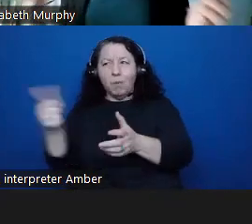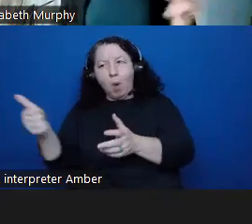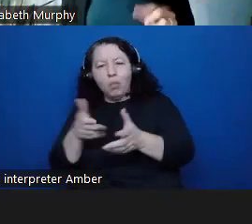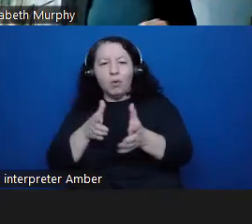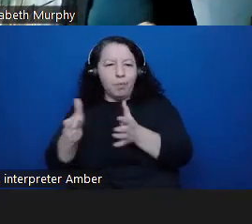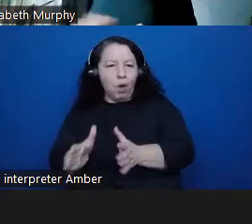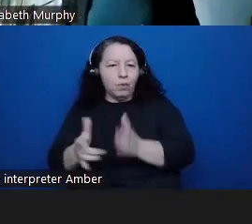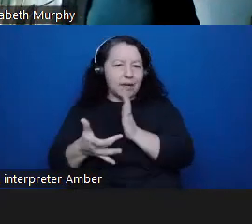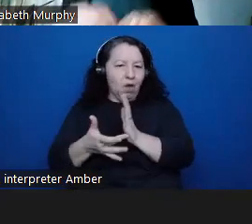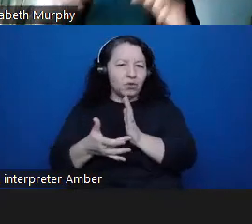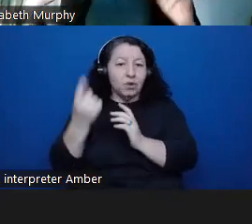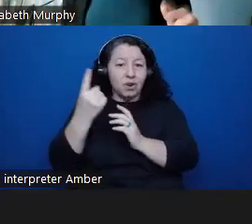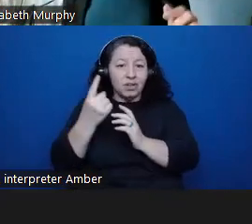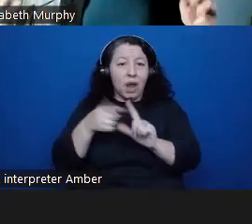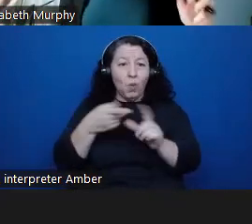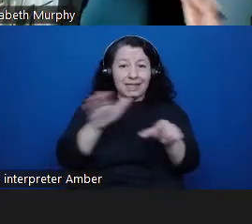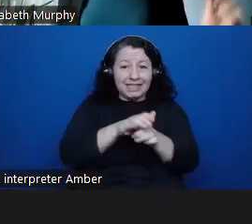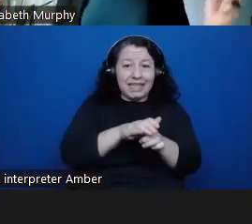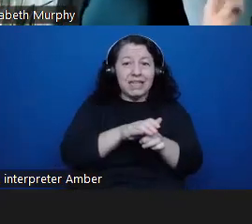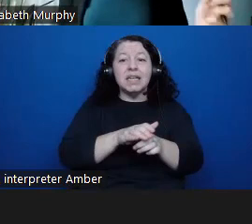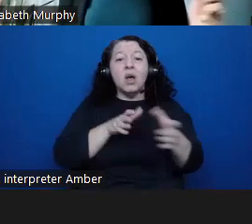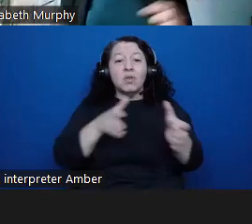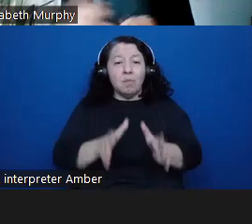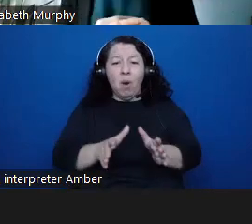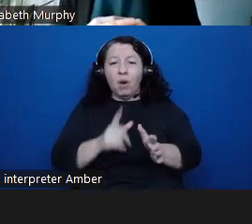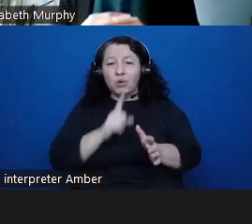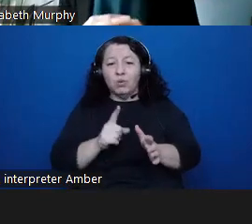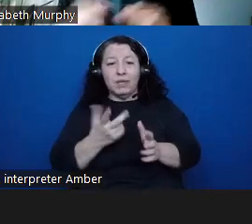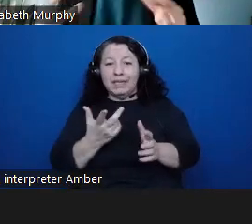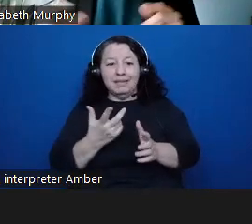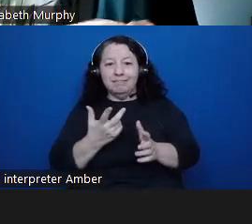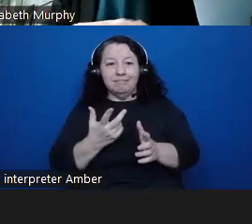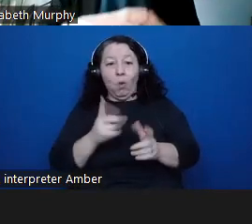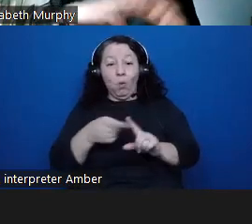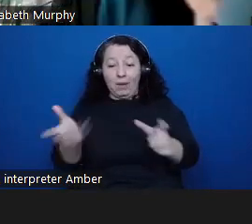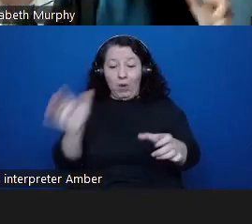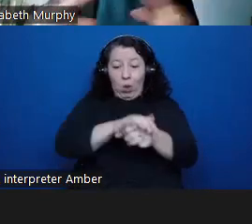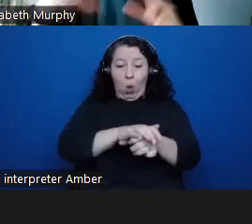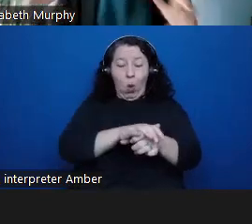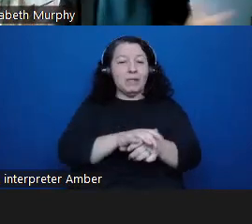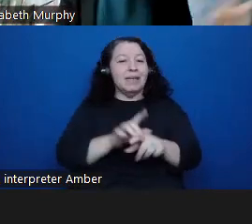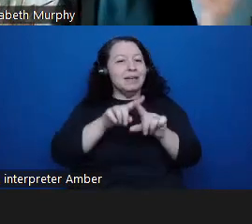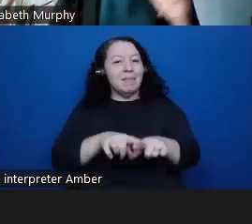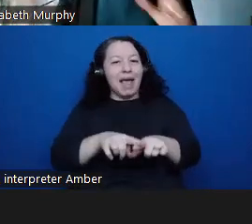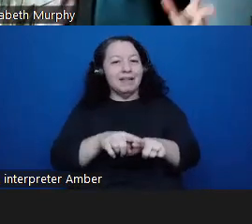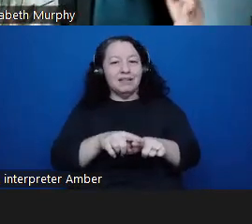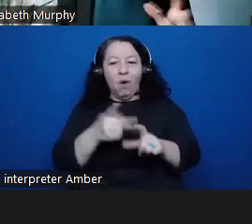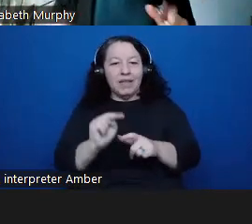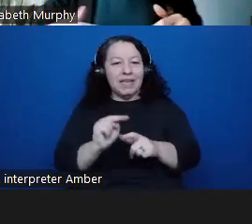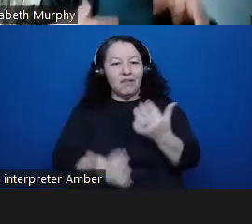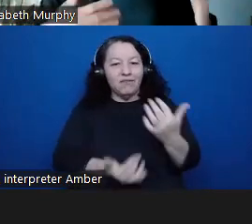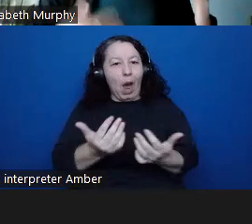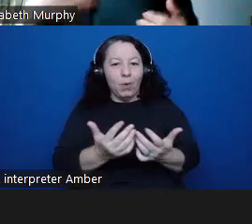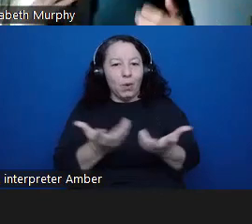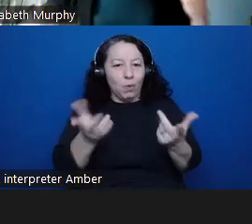is to a certain extent, at least, at the mercy of the kiln firing, right? It's very difficult to drastically or dramatically alter